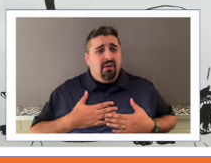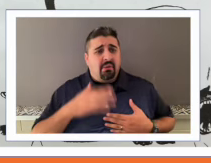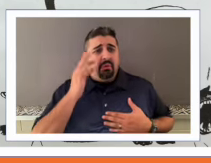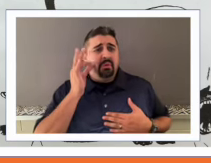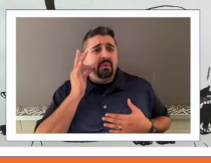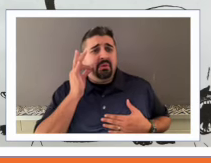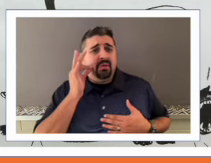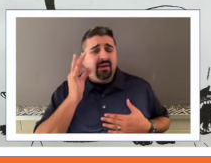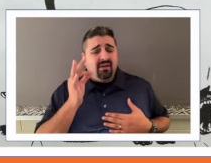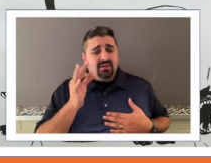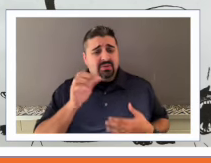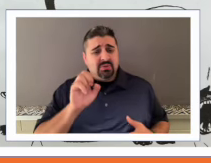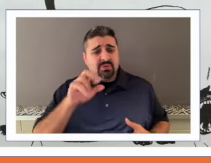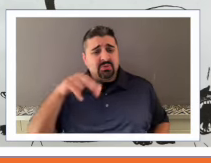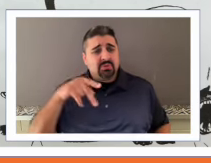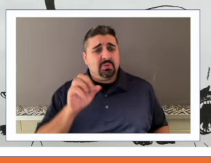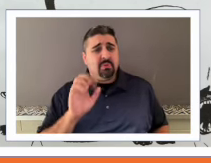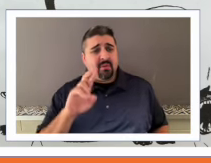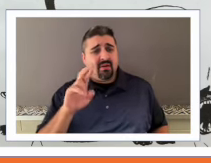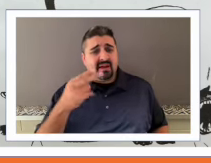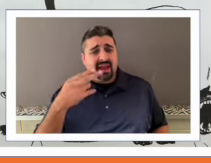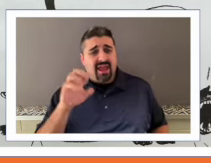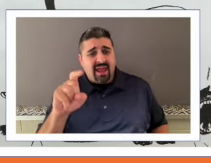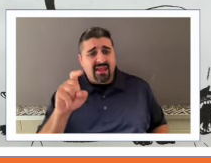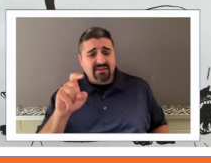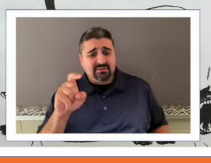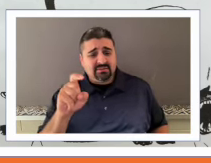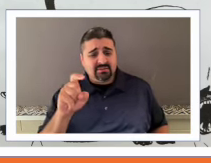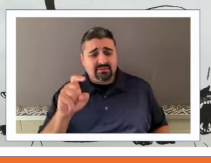Super Hex, Rosamond cried.